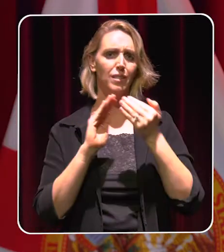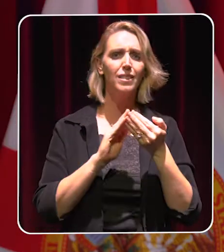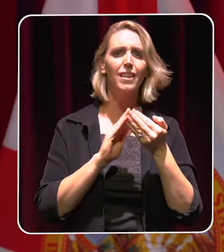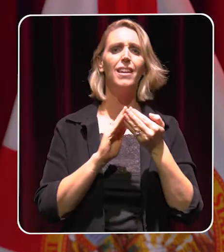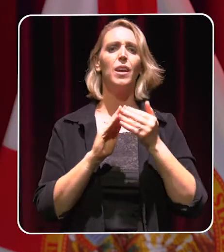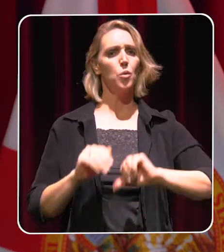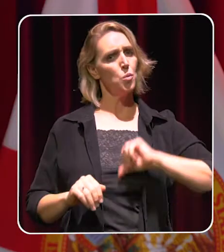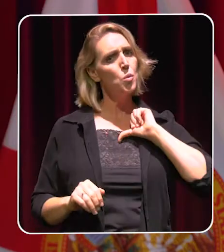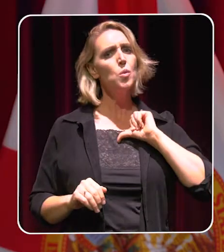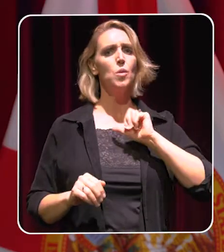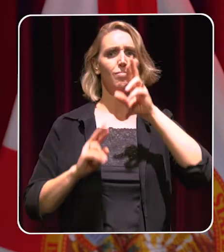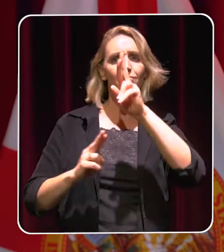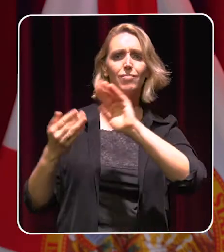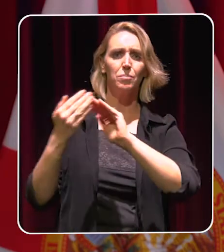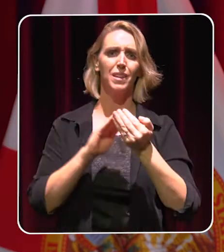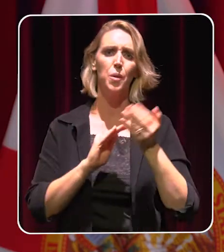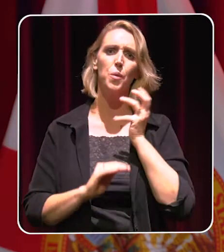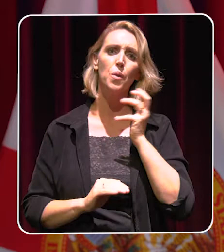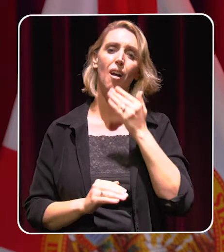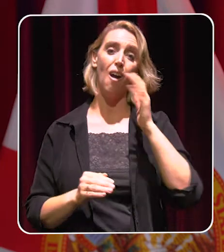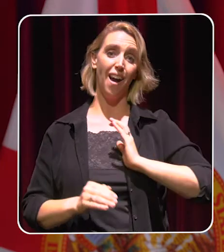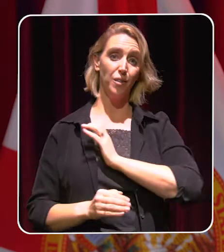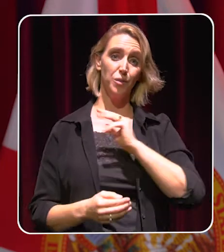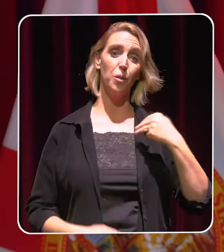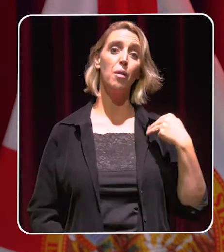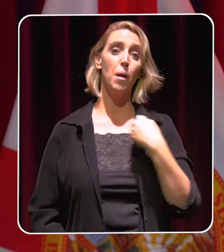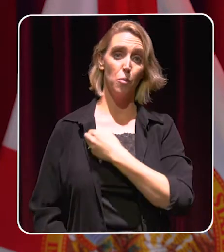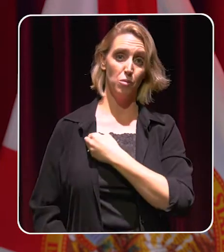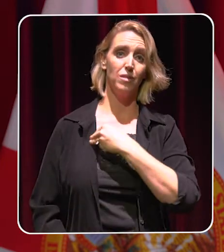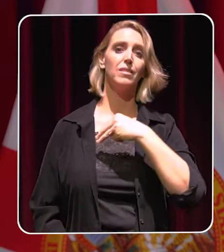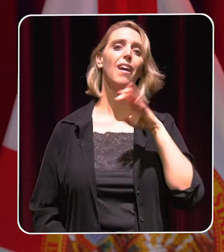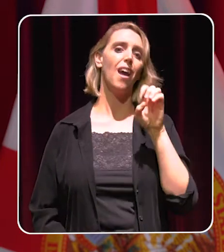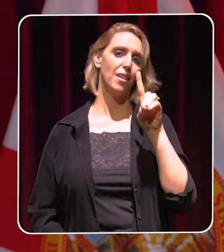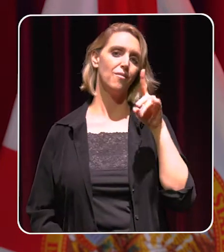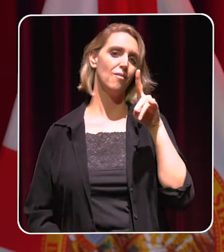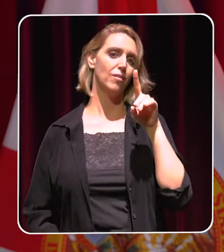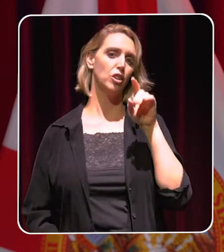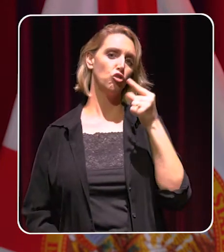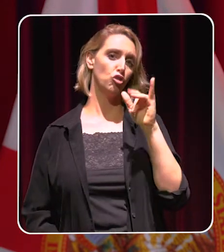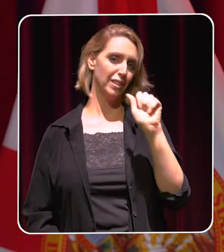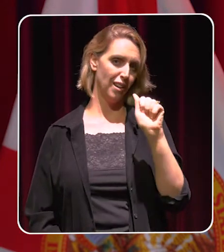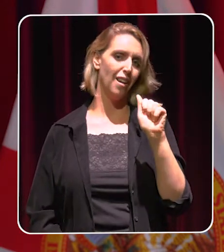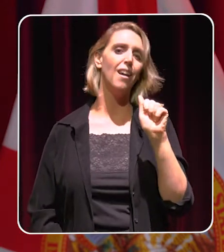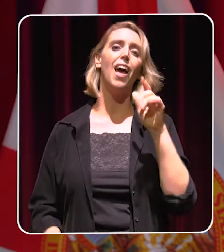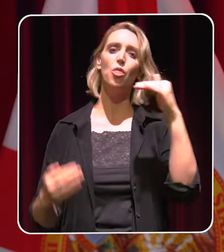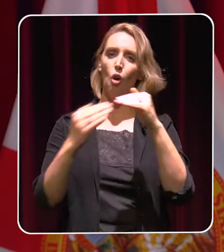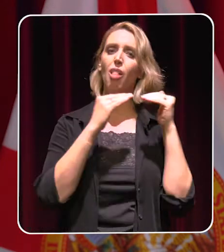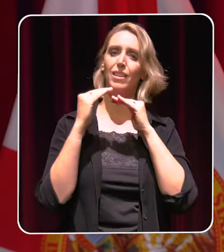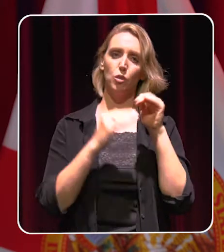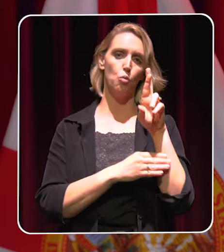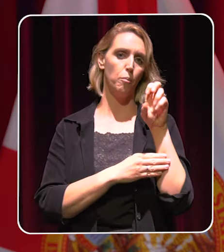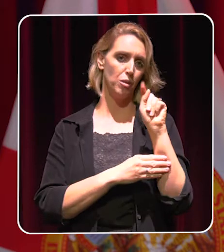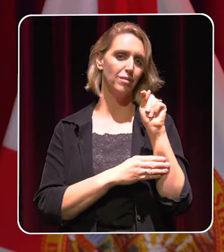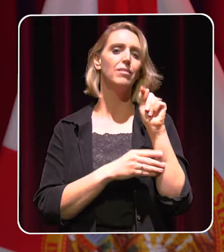community. Thank you to our council members, Chair Ed Montanari, Vice Chair Gina Driscoll, and their colleagues,